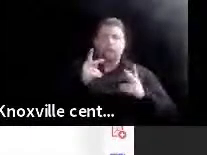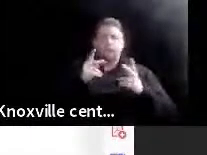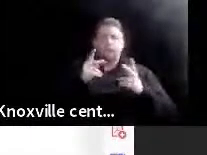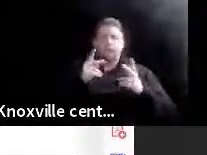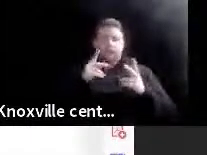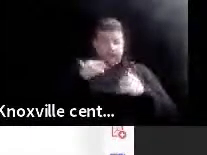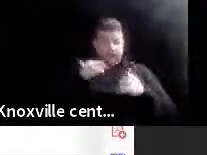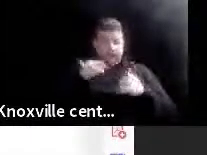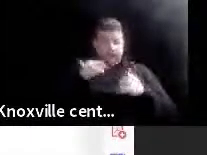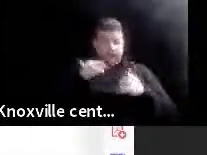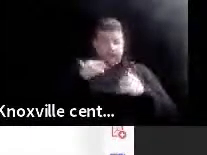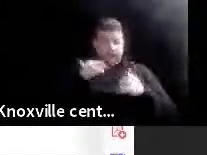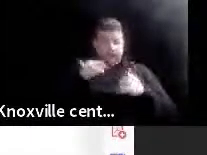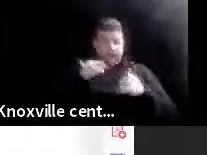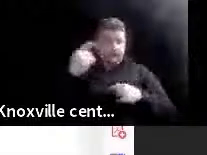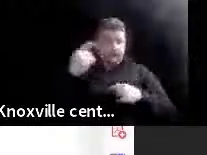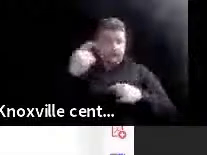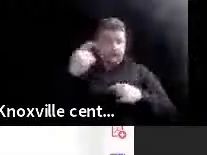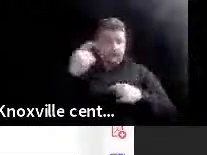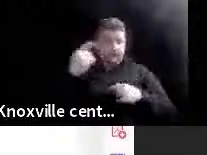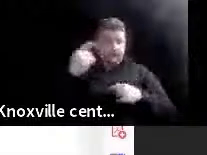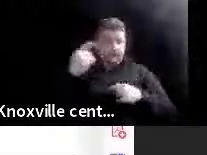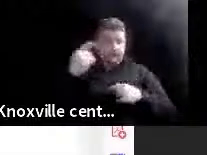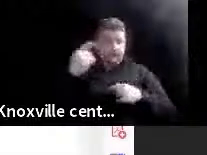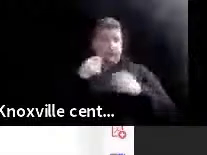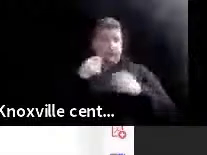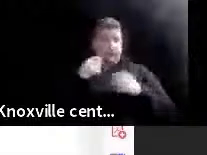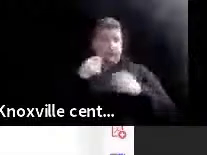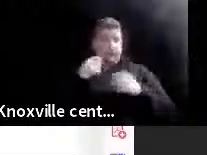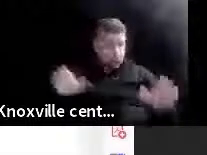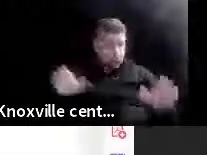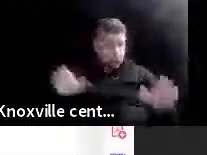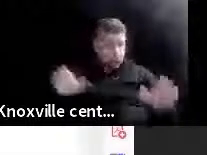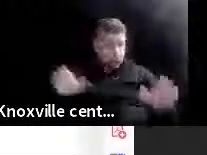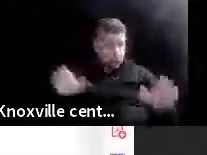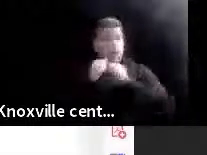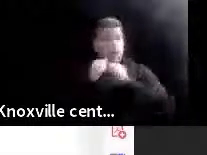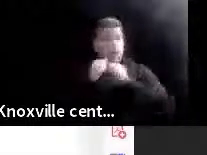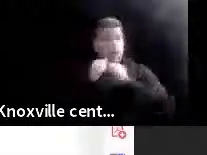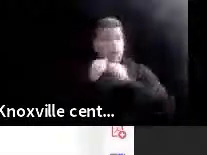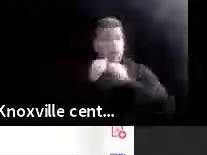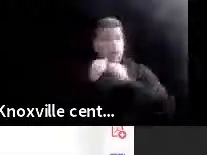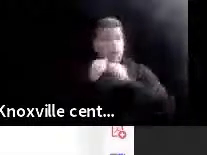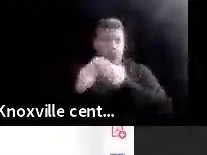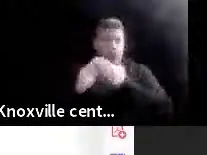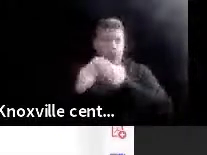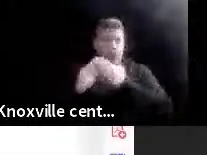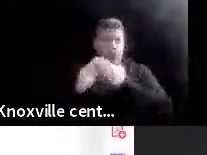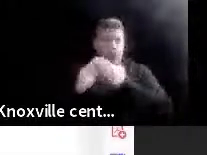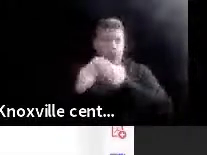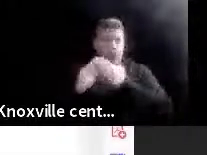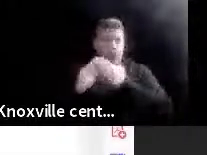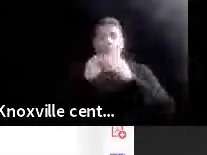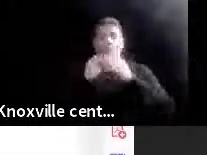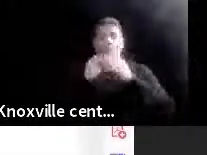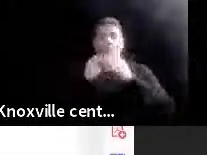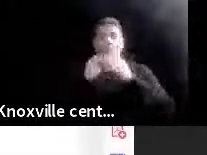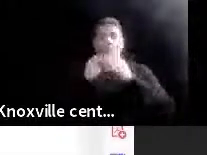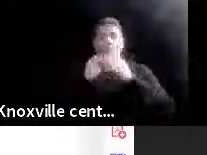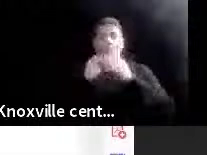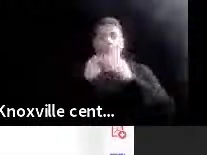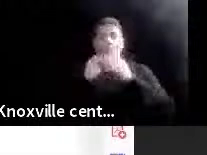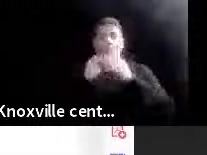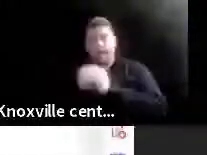from others to see whether this is something that is doable by the community, doable by businesses.